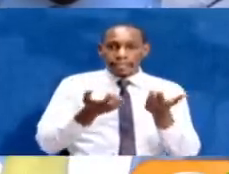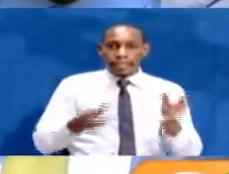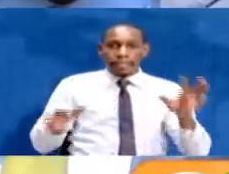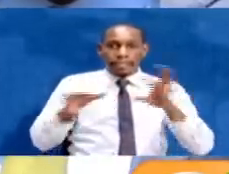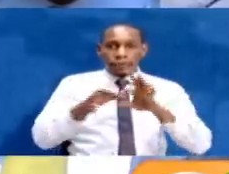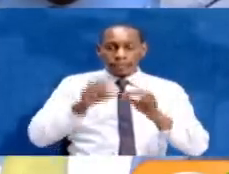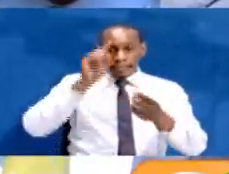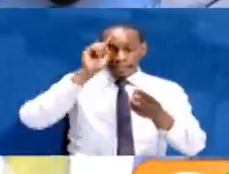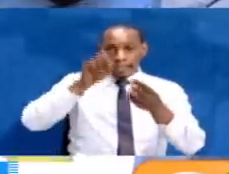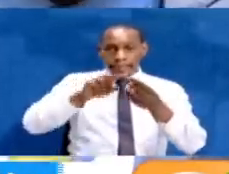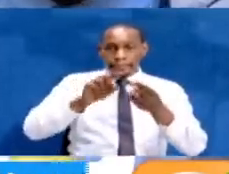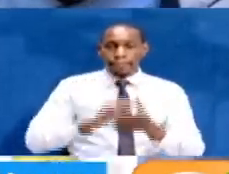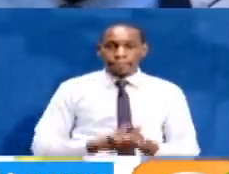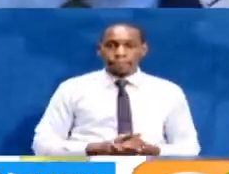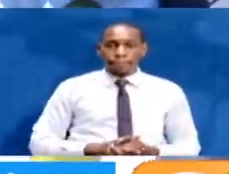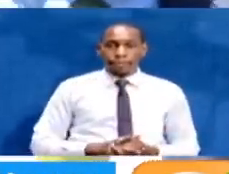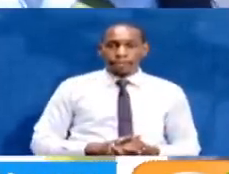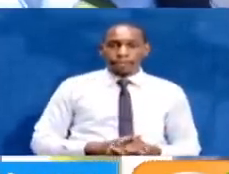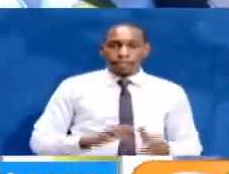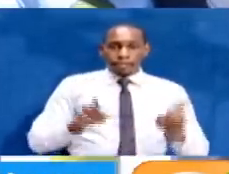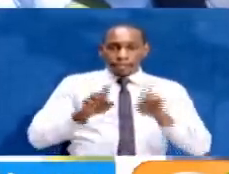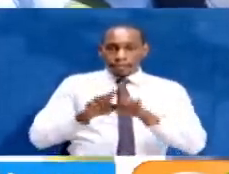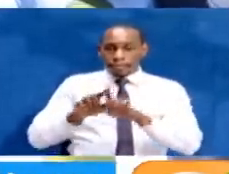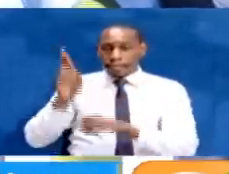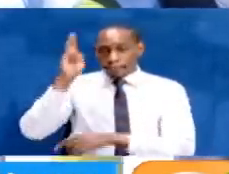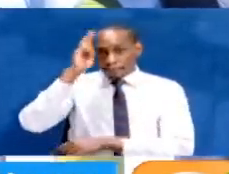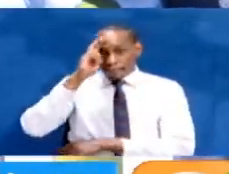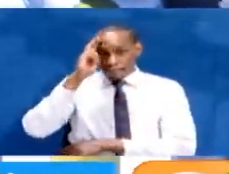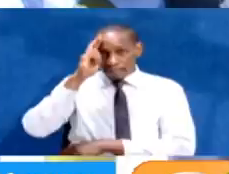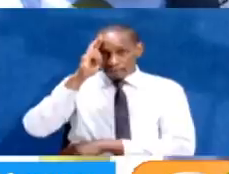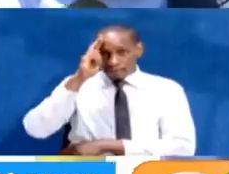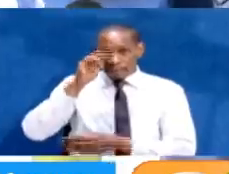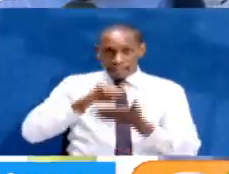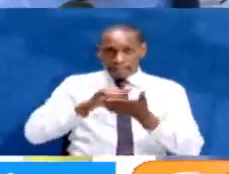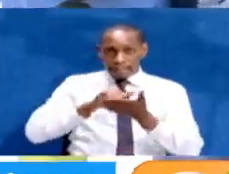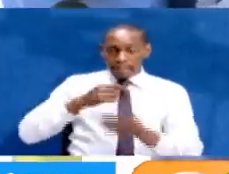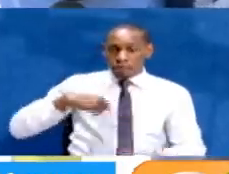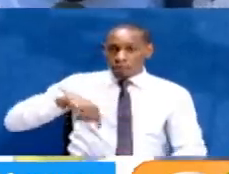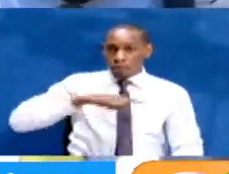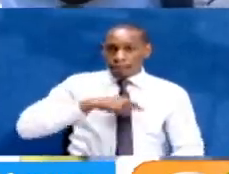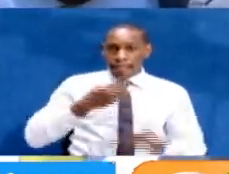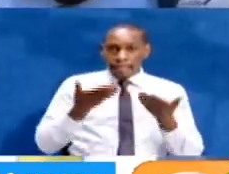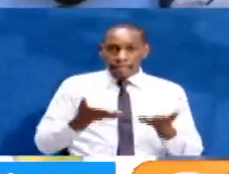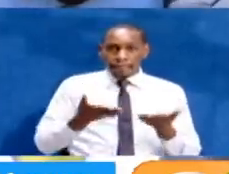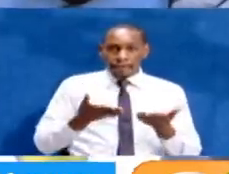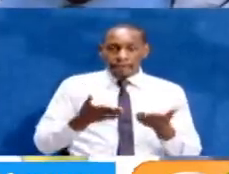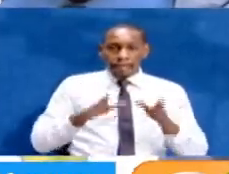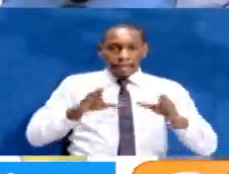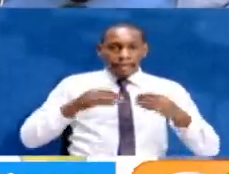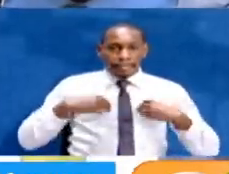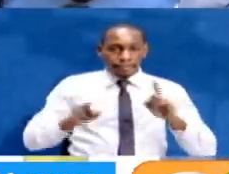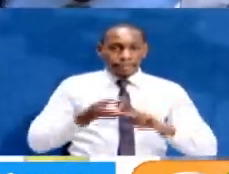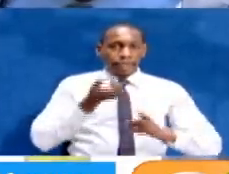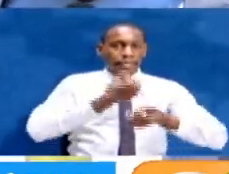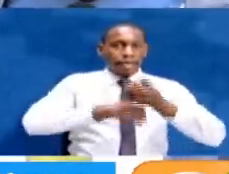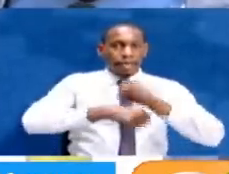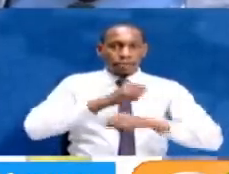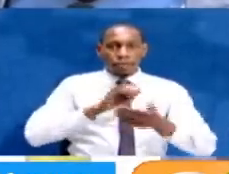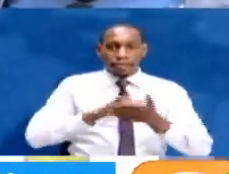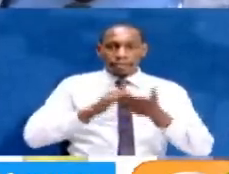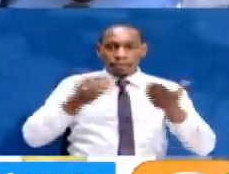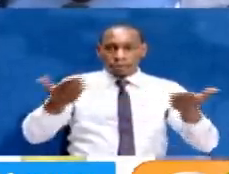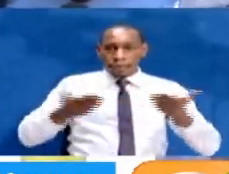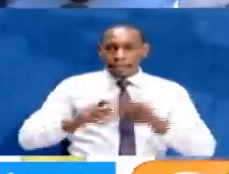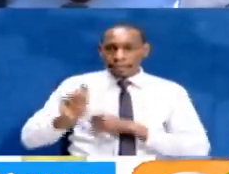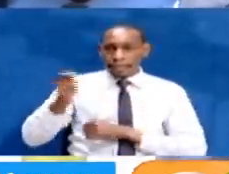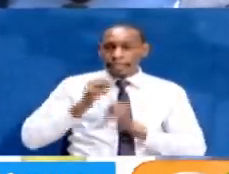a unity of purpose. And it is for this reason that we are taking these initial steps to